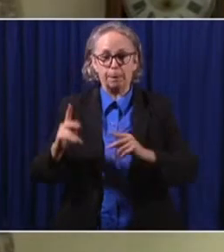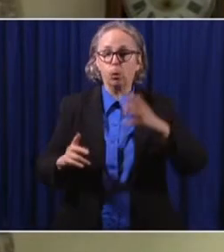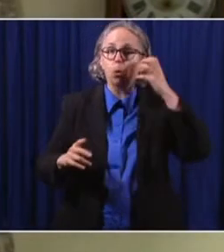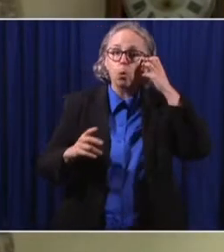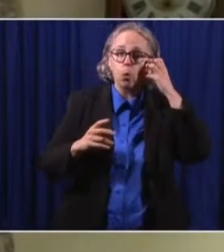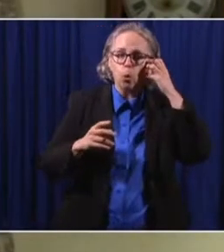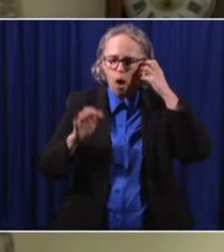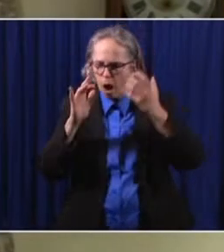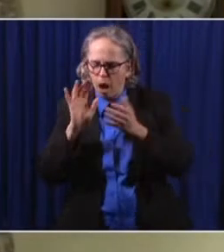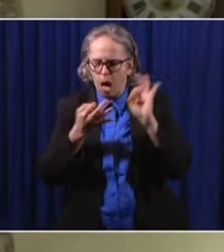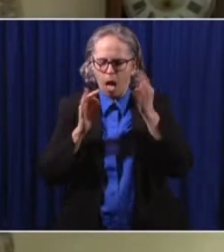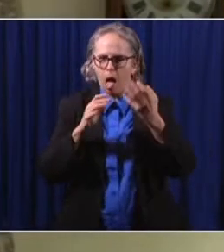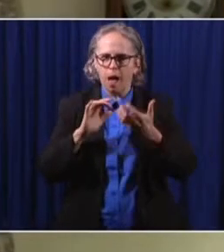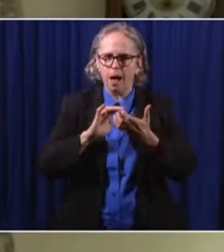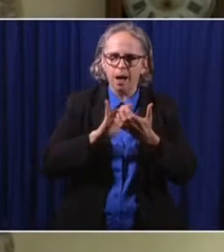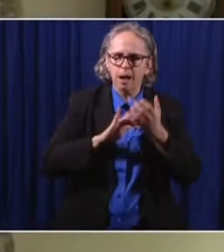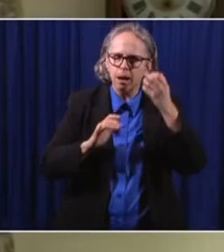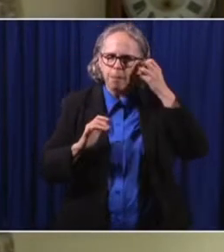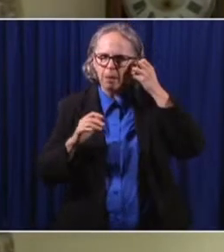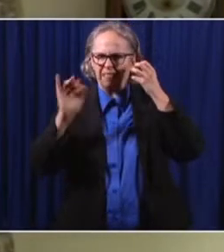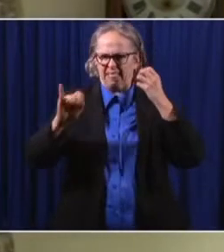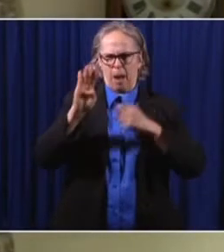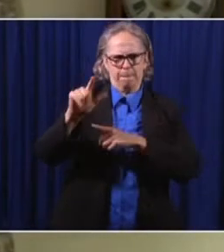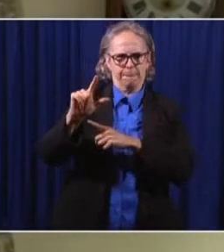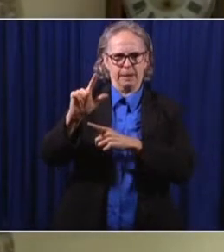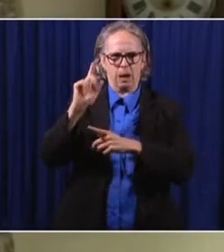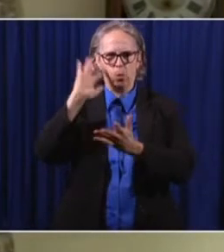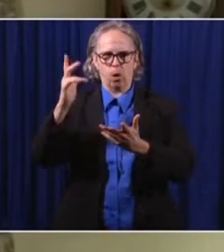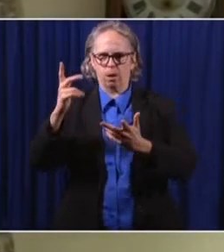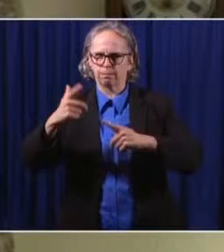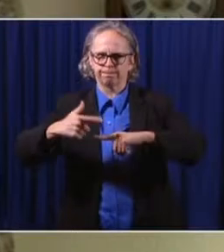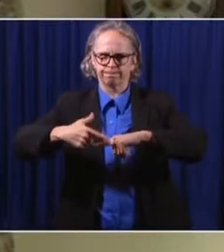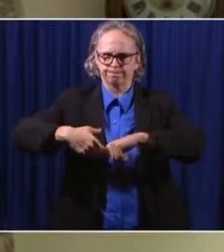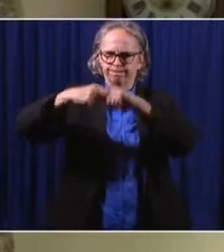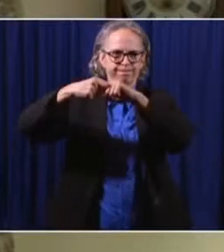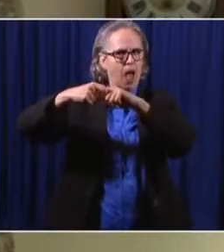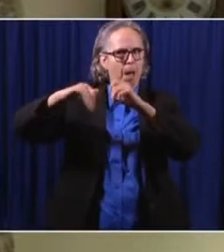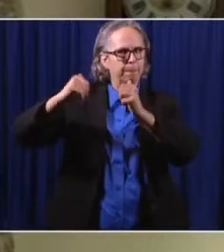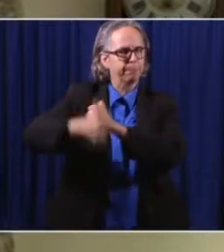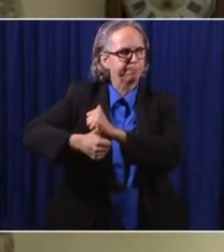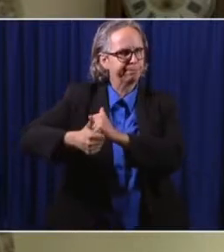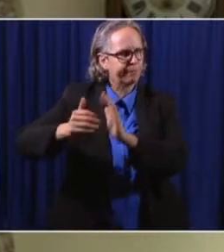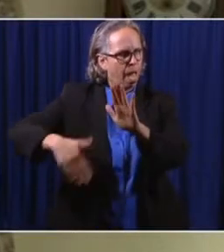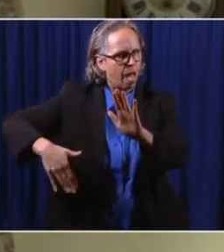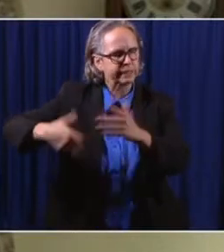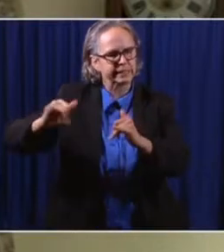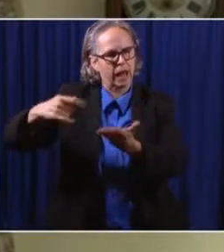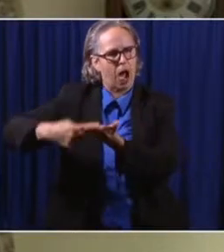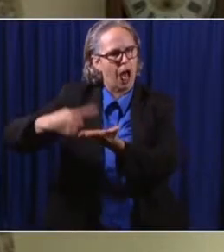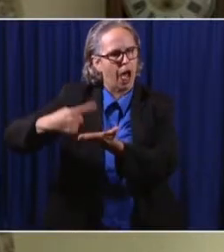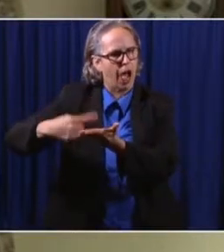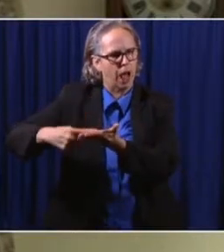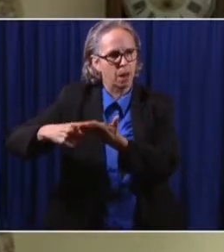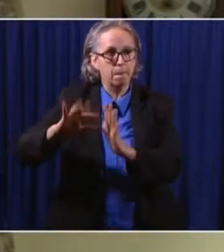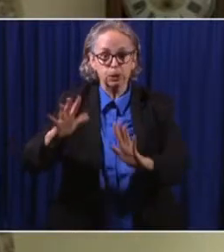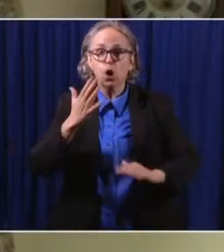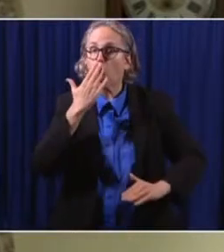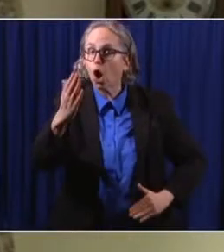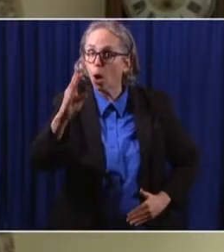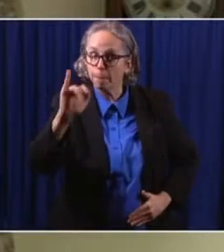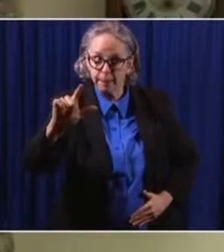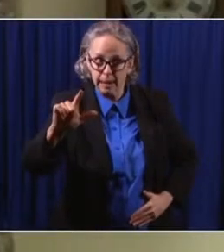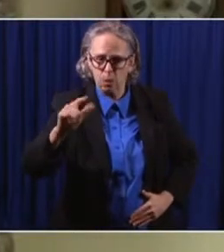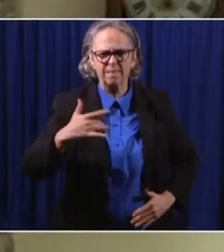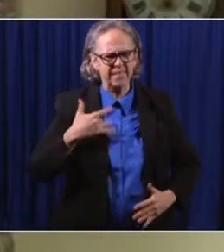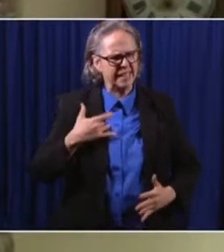That bill is pending. It's a good bill. It's supported by every safety group. It should have bipartisan support, and I would ask